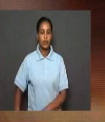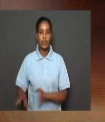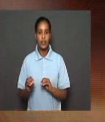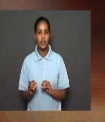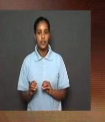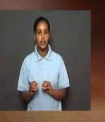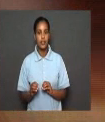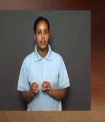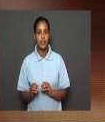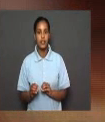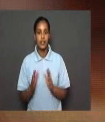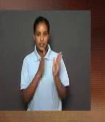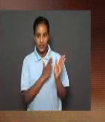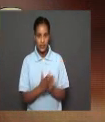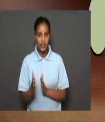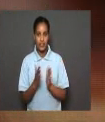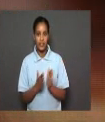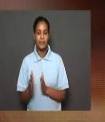Students, let's get ready.